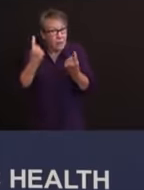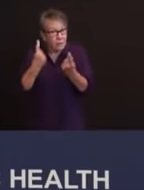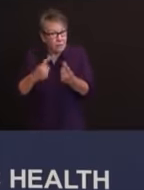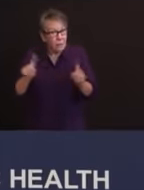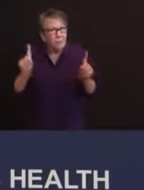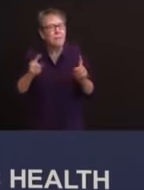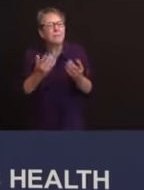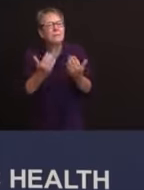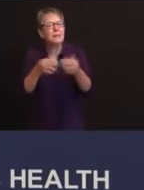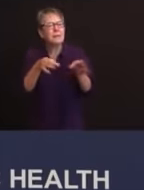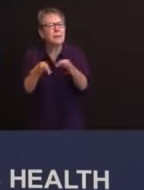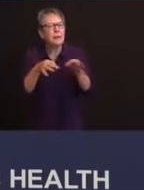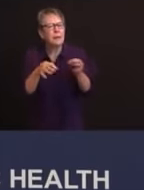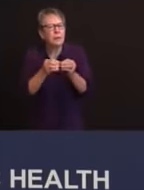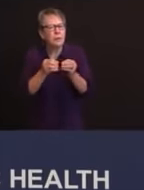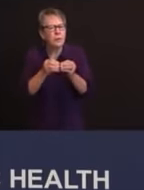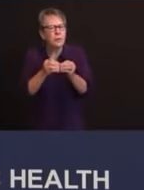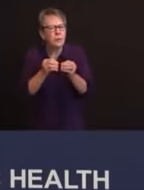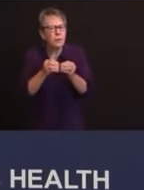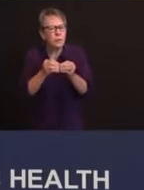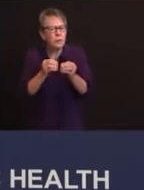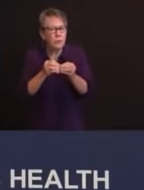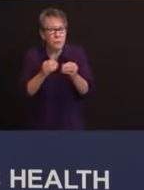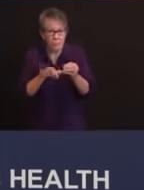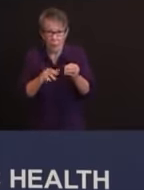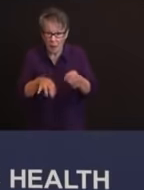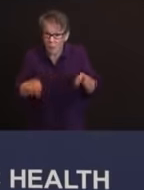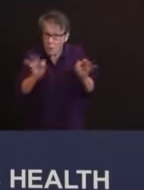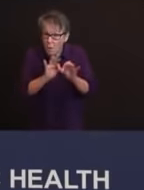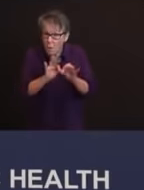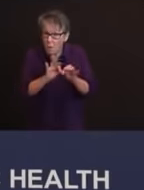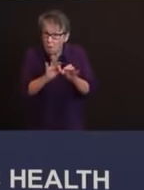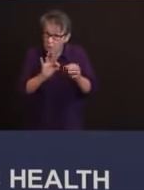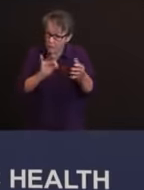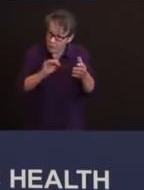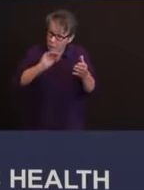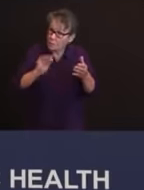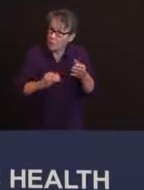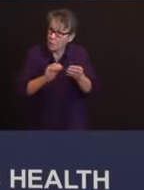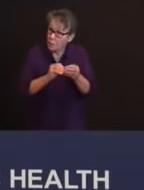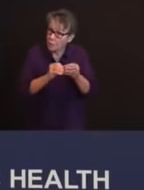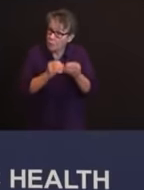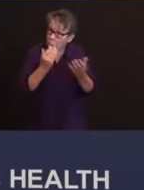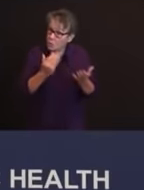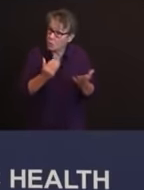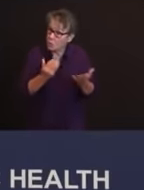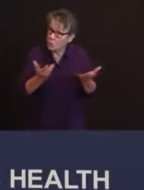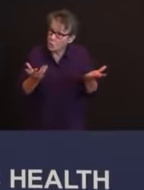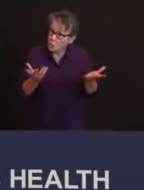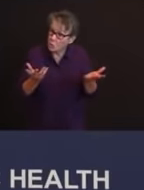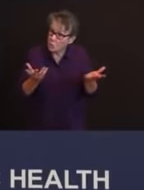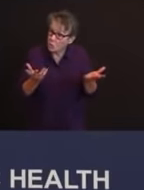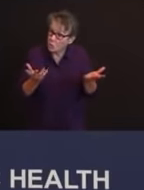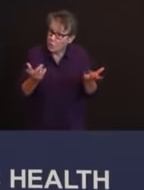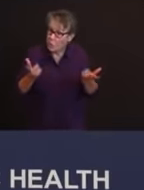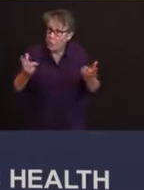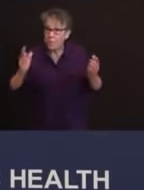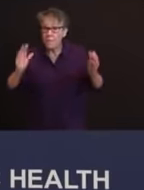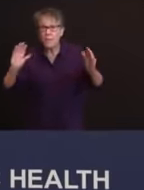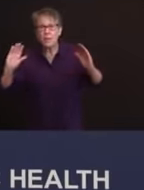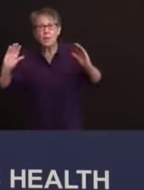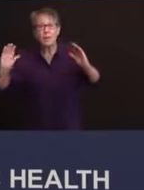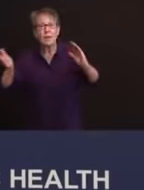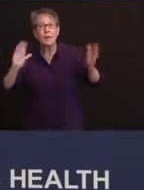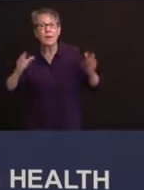us in terms of how important that is, how it would compare? For instance, with influenza vaccines, it sometimes is